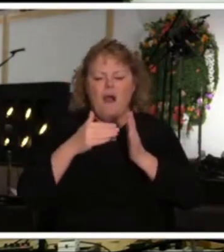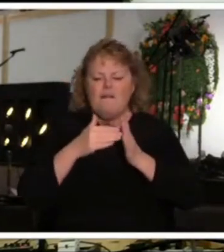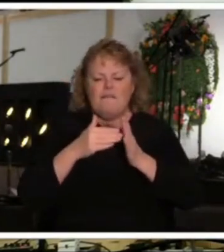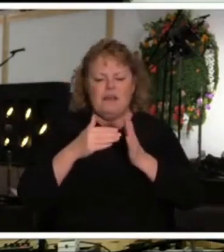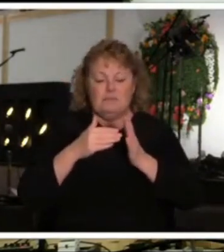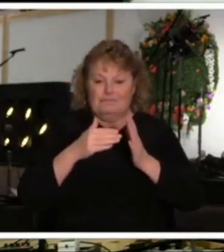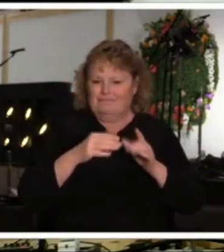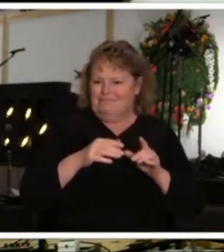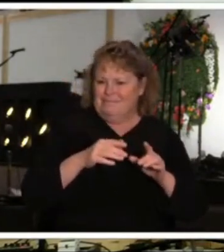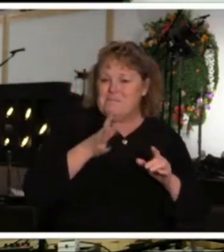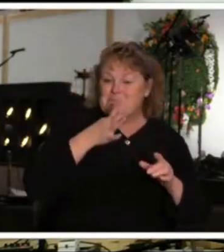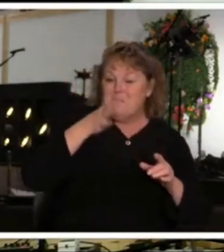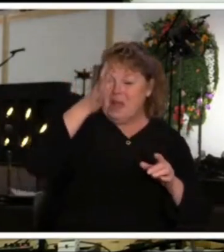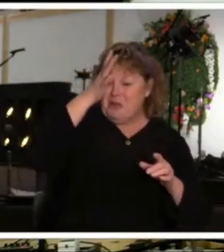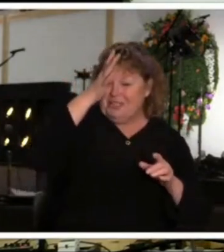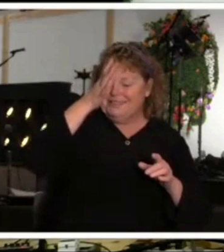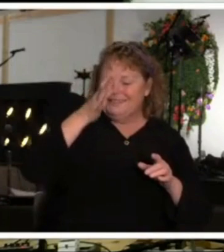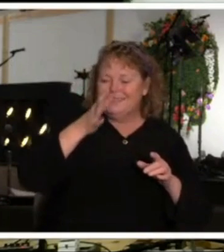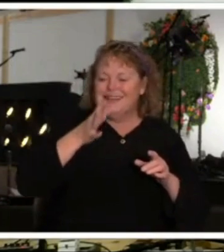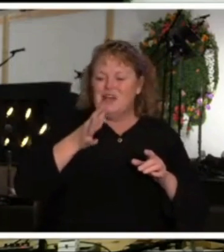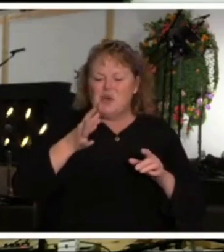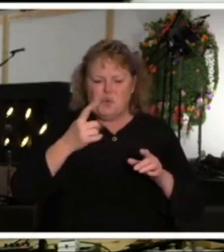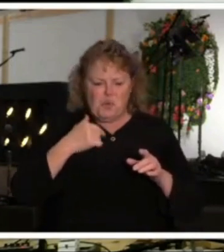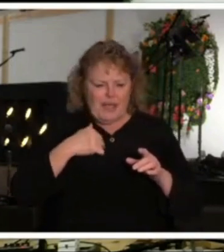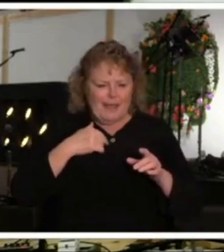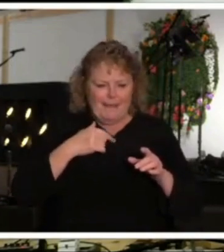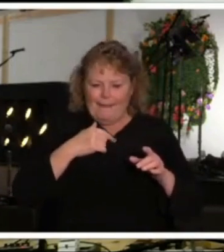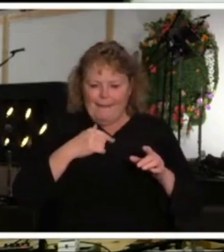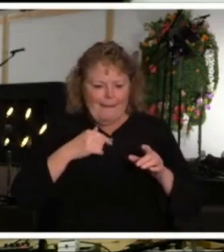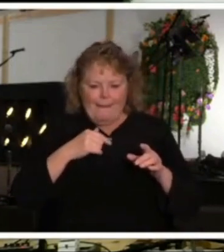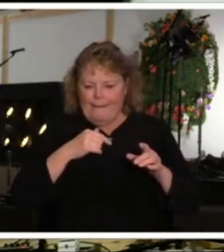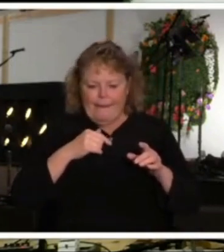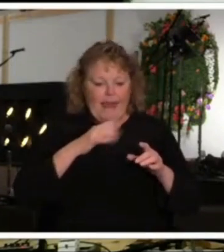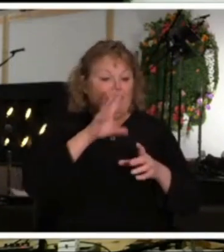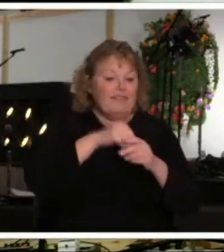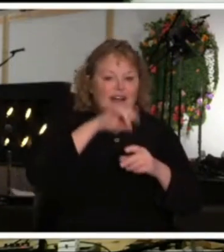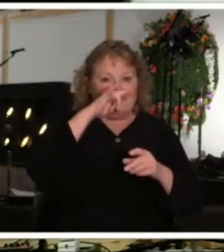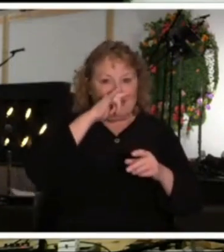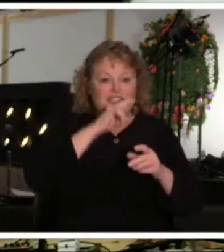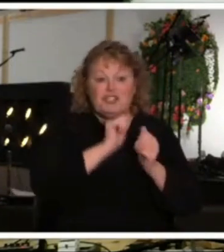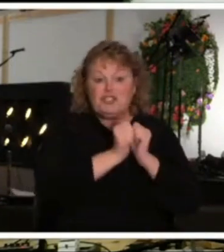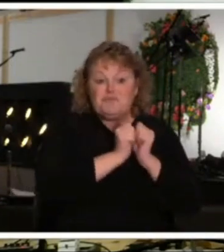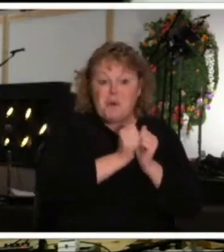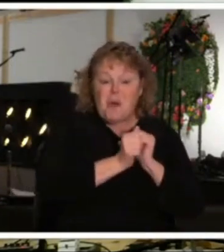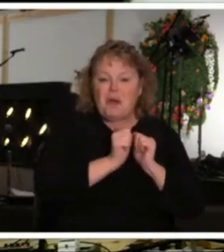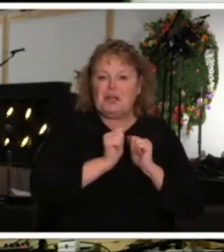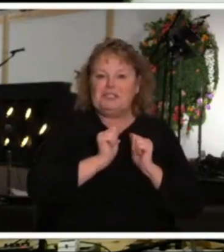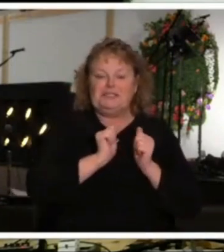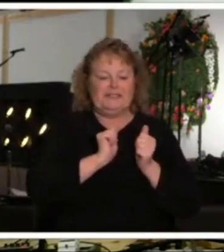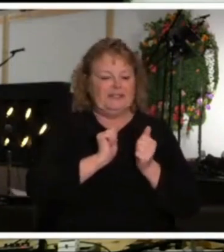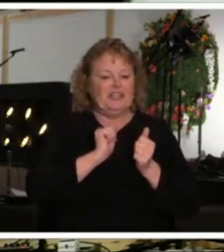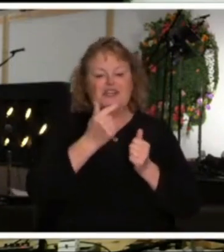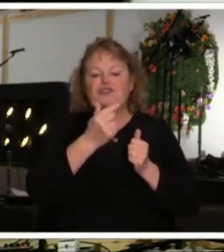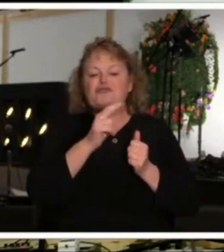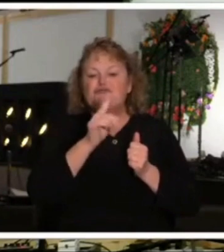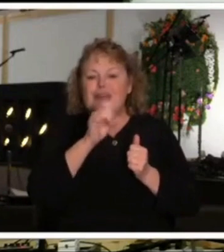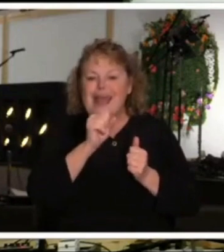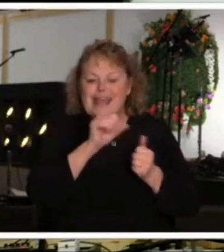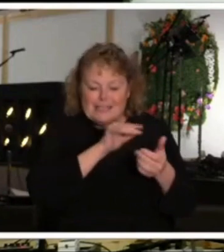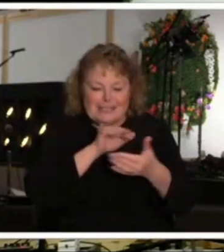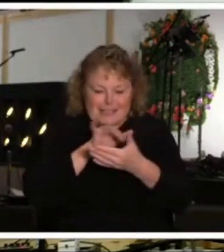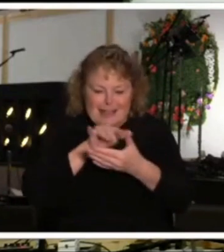especially as parents, we focus on so many things, be it sports, academics, they got to do this, jobs, all these things, and